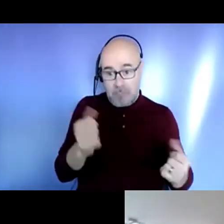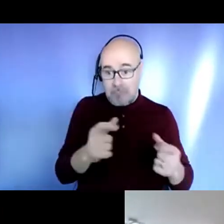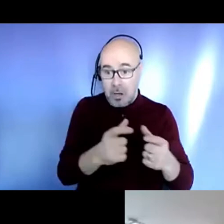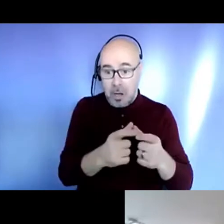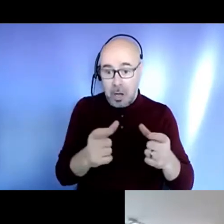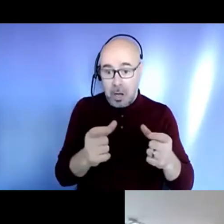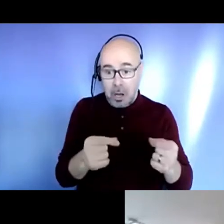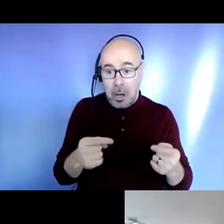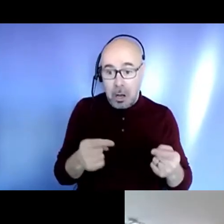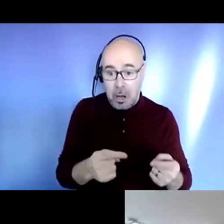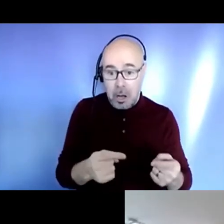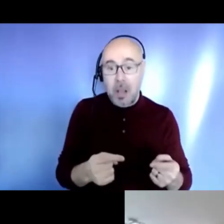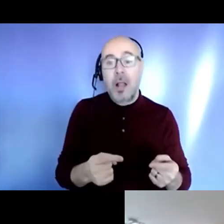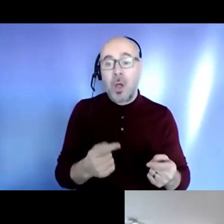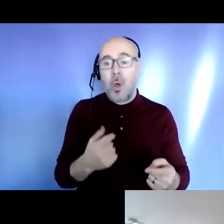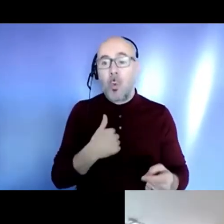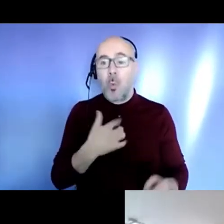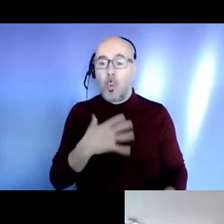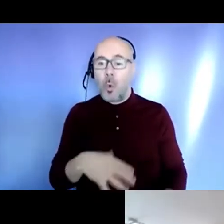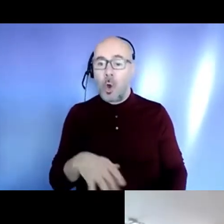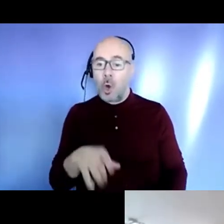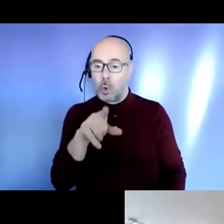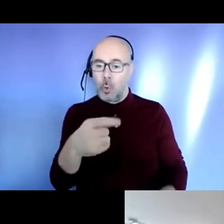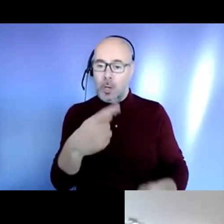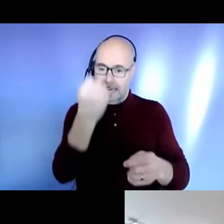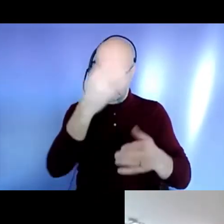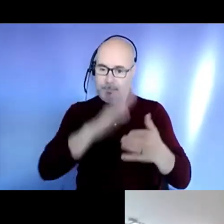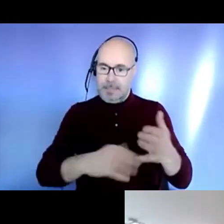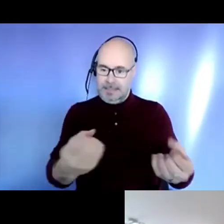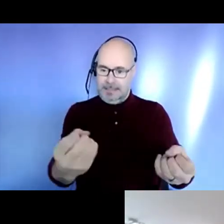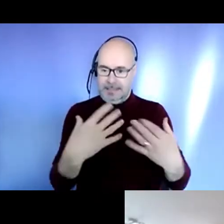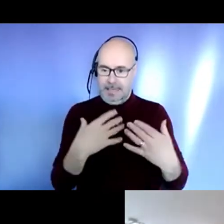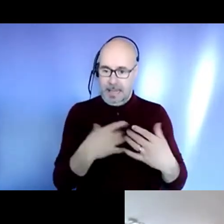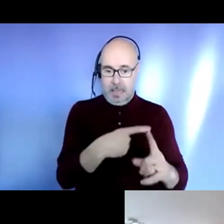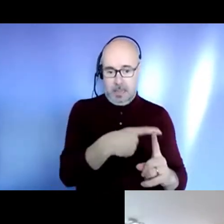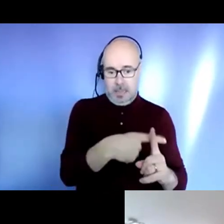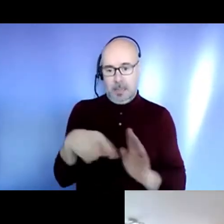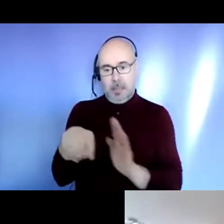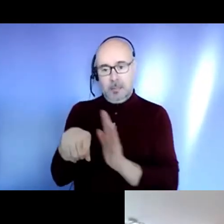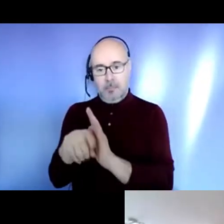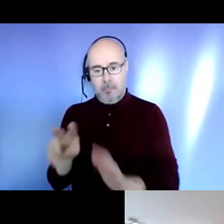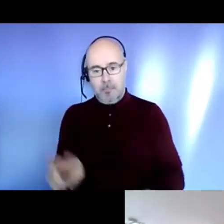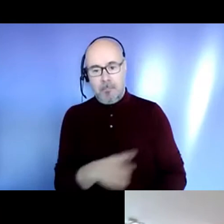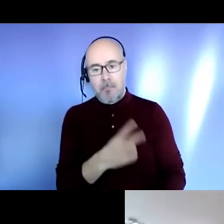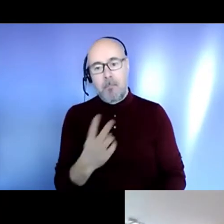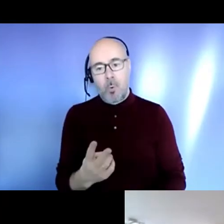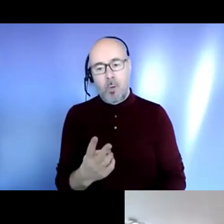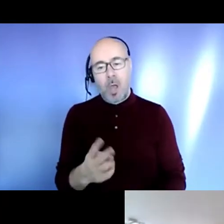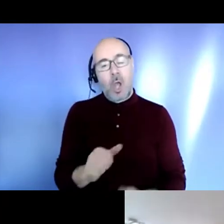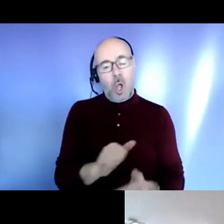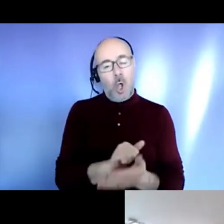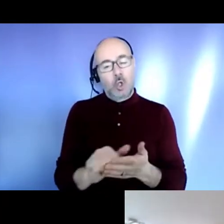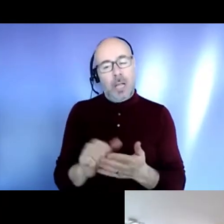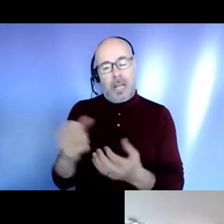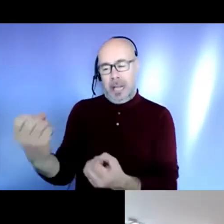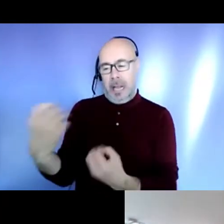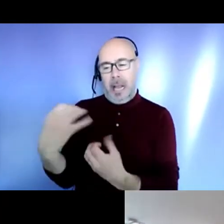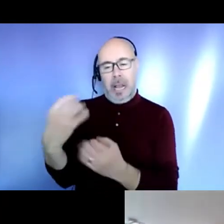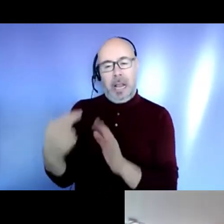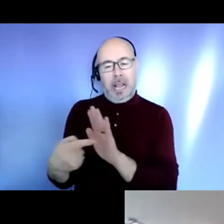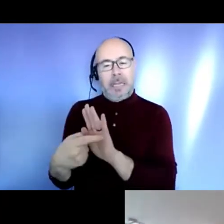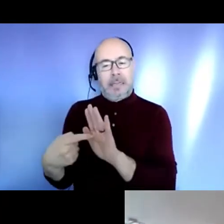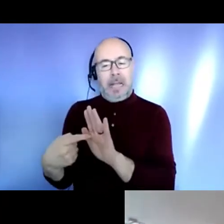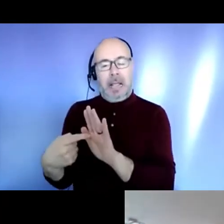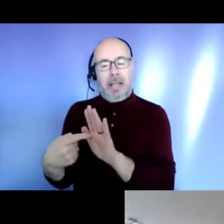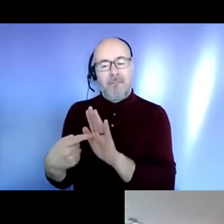your experiences, good and bad. We often just hear about what doesn't work, but it's equally